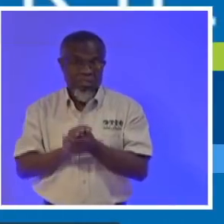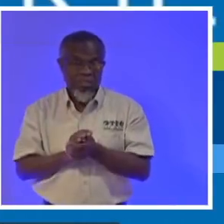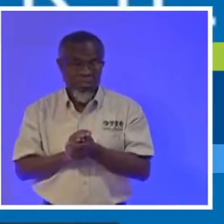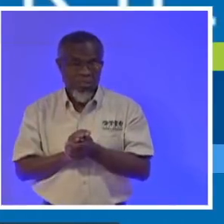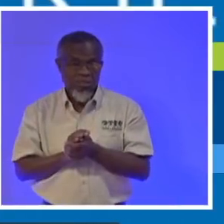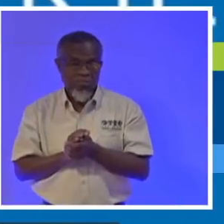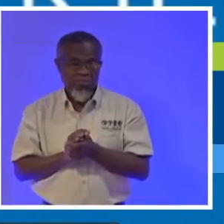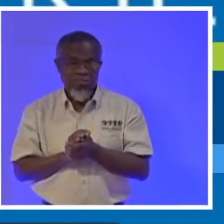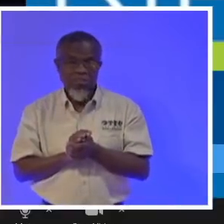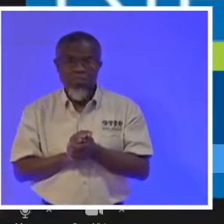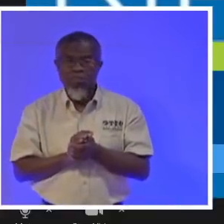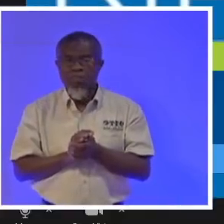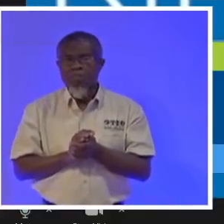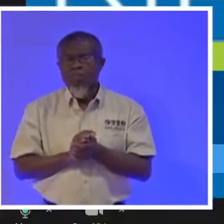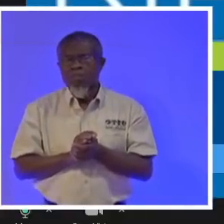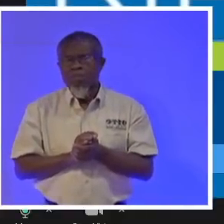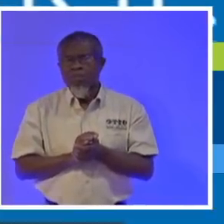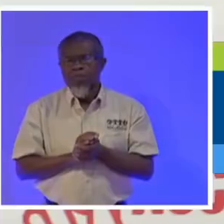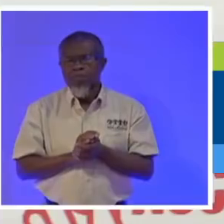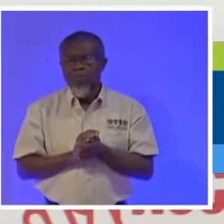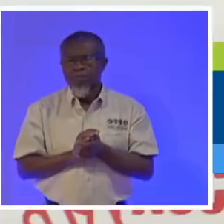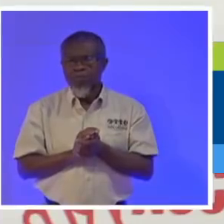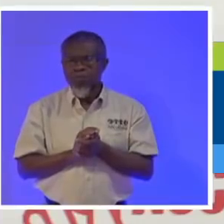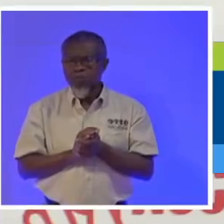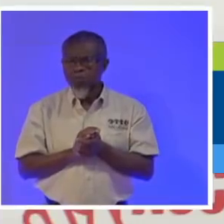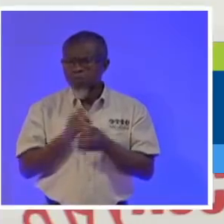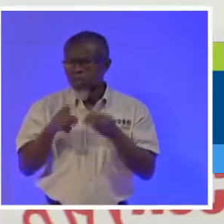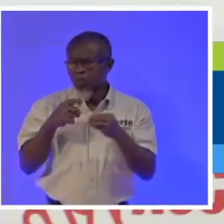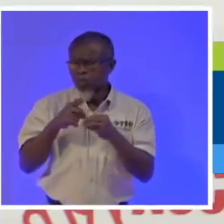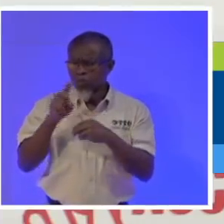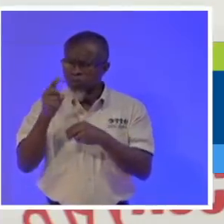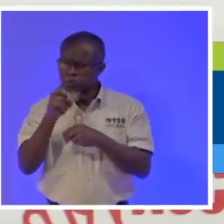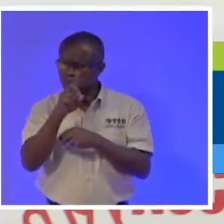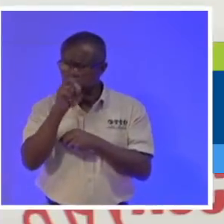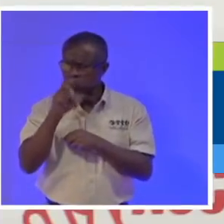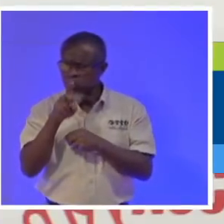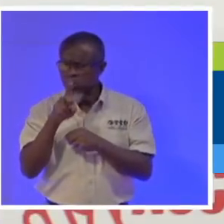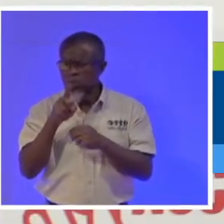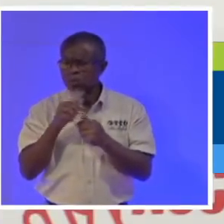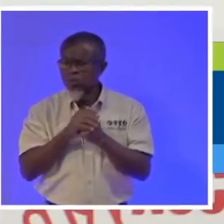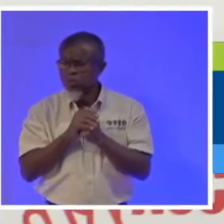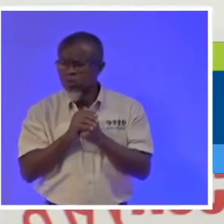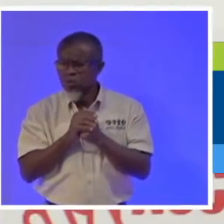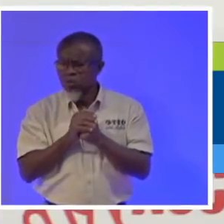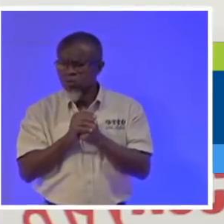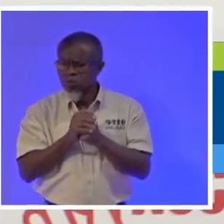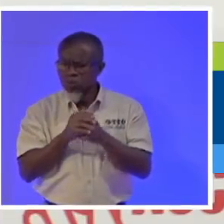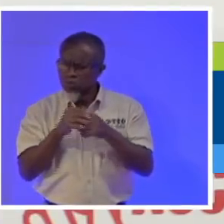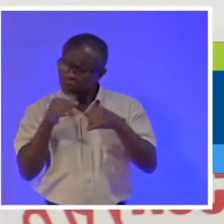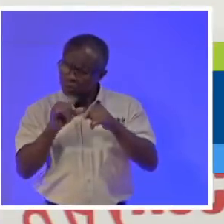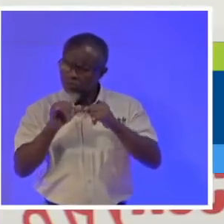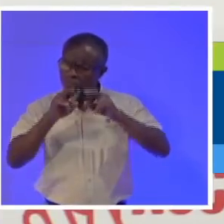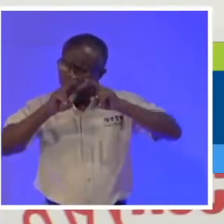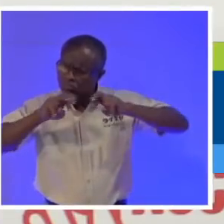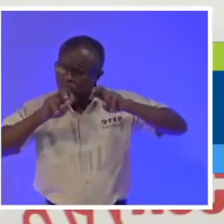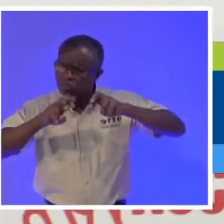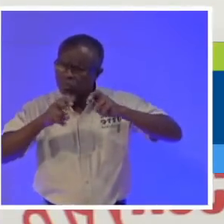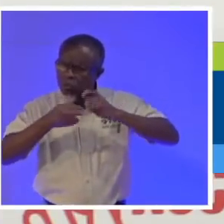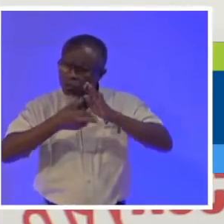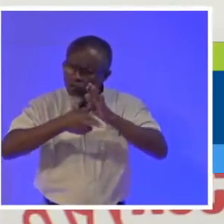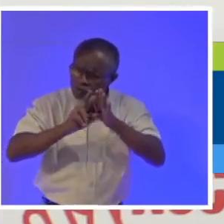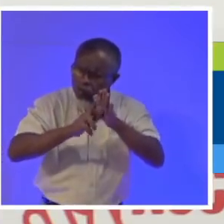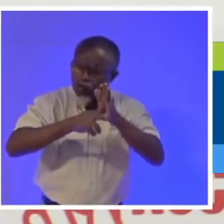Okay, thank you for the two questions, Mr. Bihari. With respect to the first, we continue to review the evidence, the data,